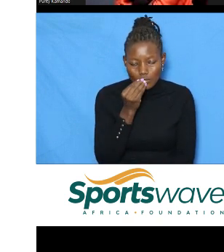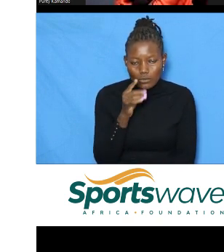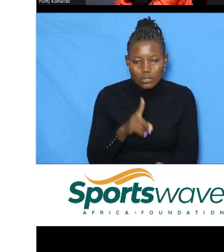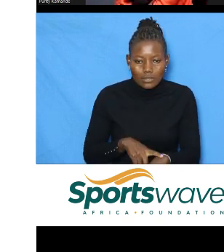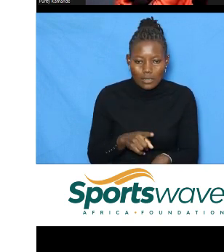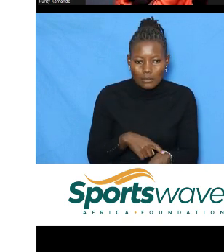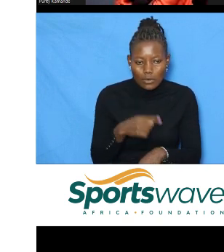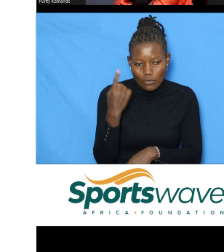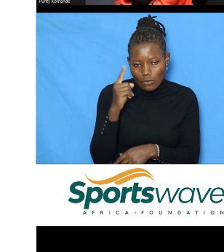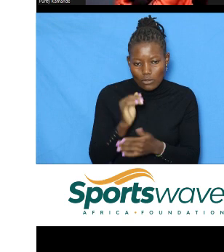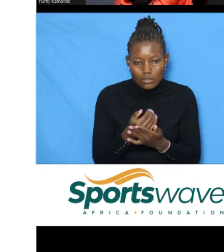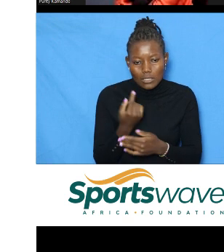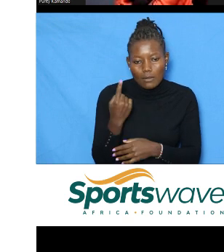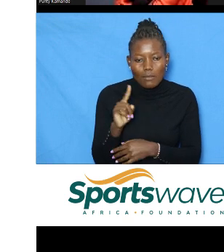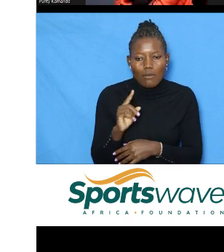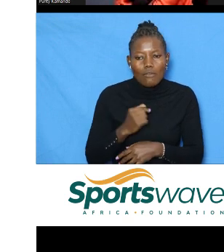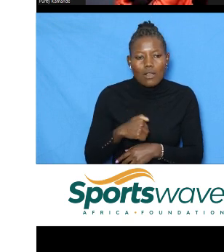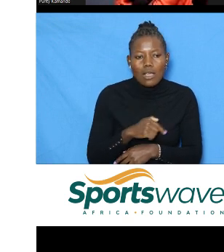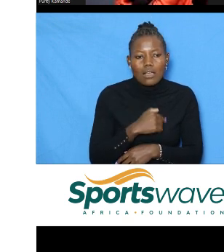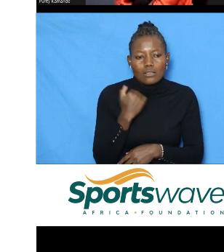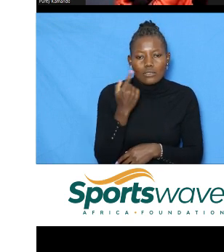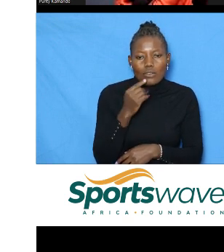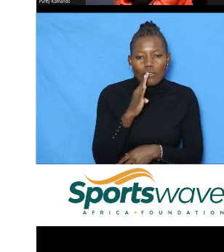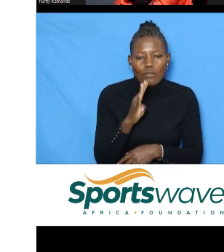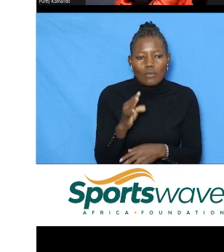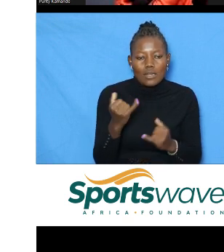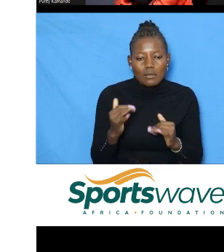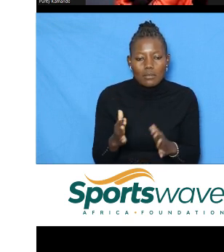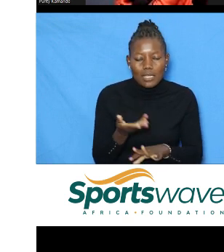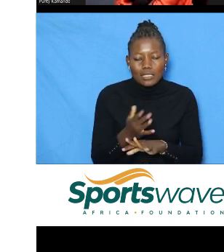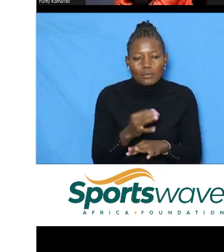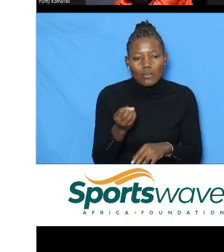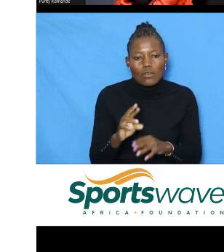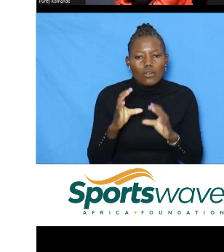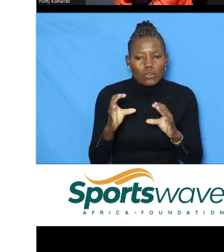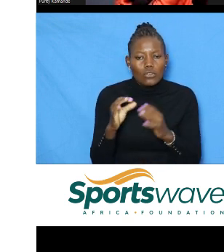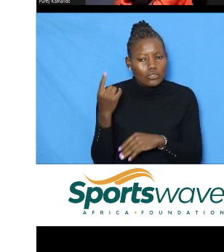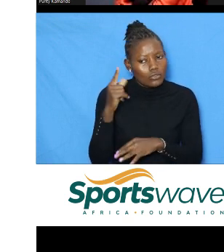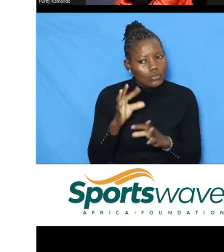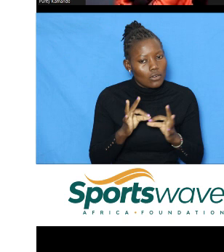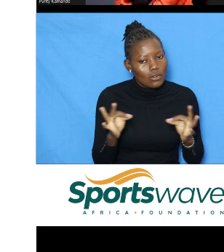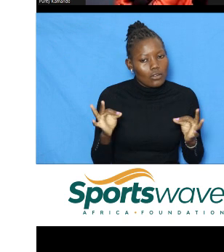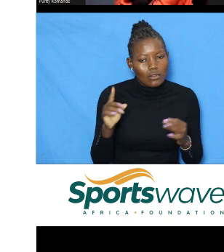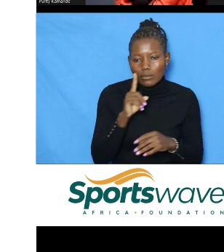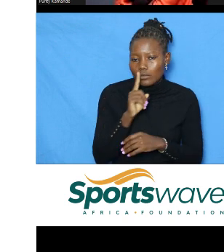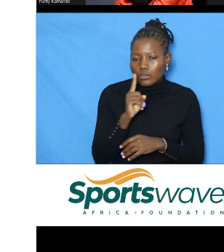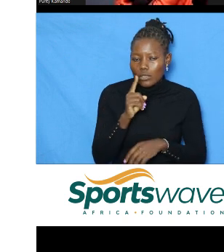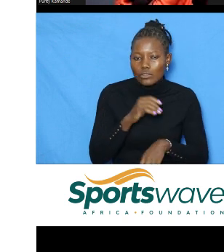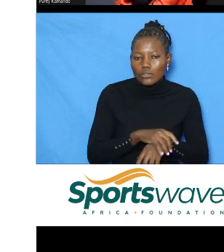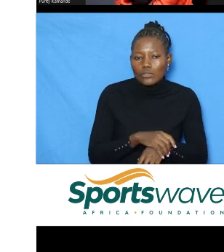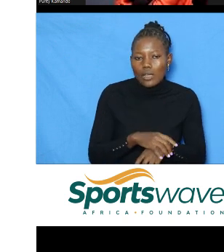for some of us who have been athletes before or have been coaches for a long period of time, I'm sure you've come across this